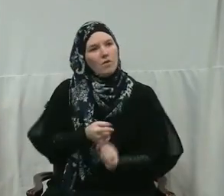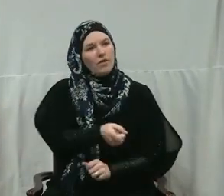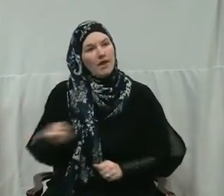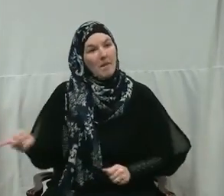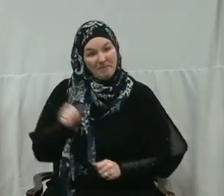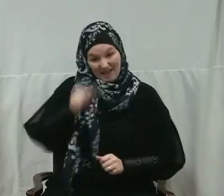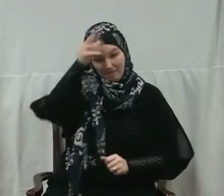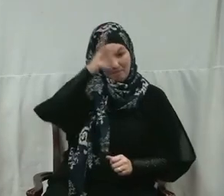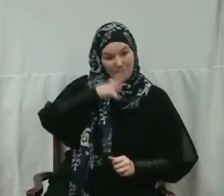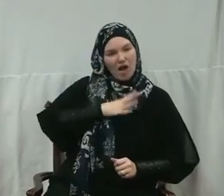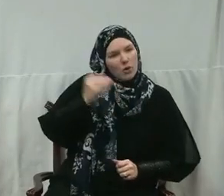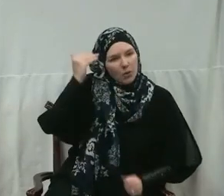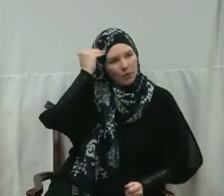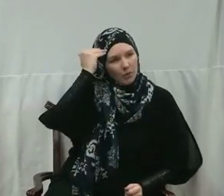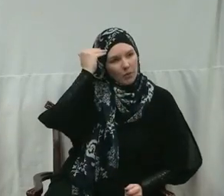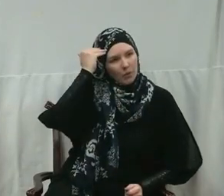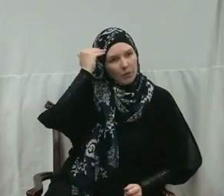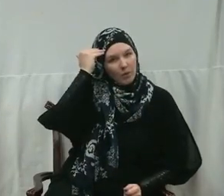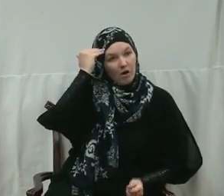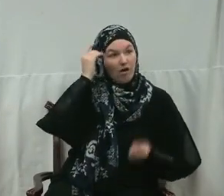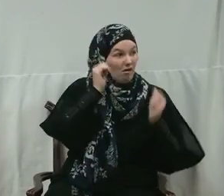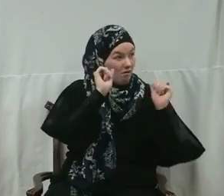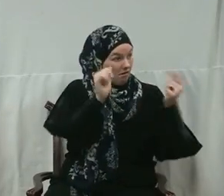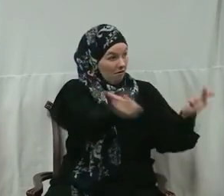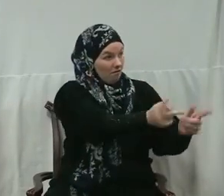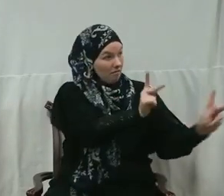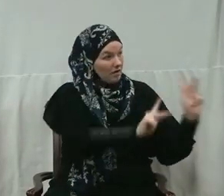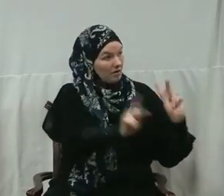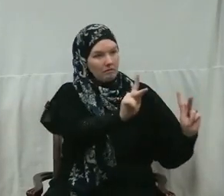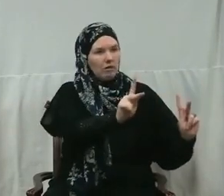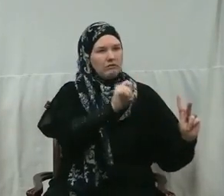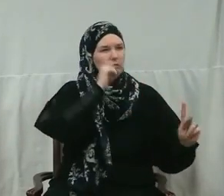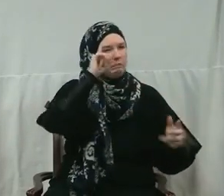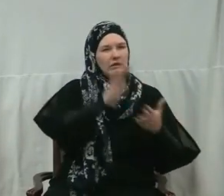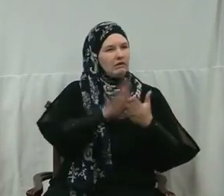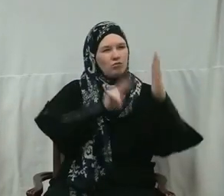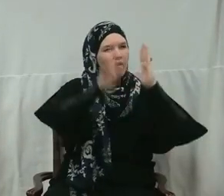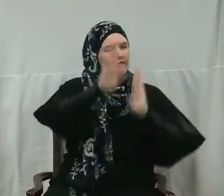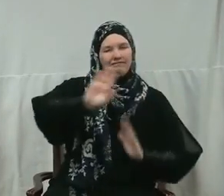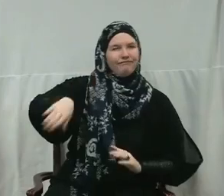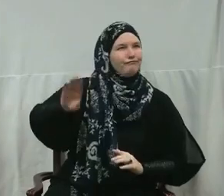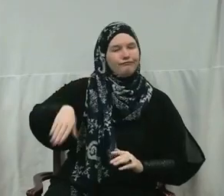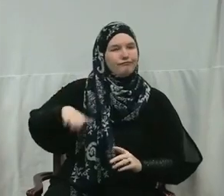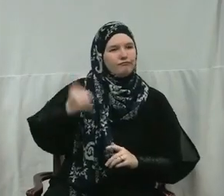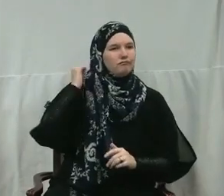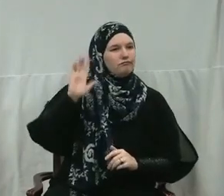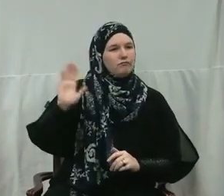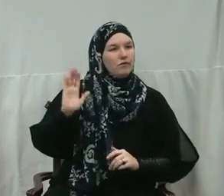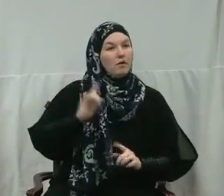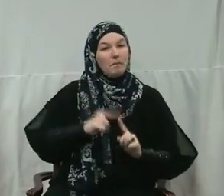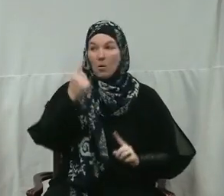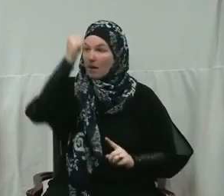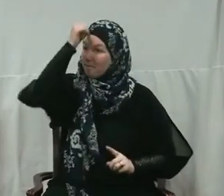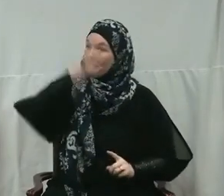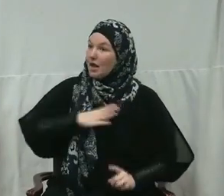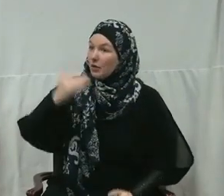knew that almost everybody was in denial and rejection, which means he